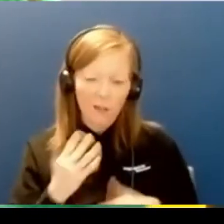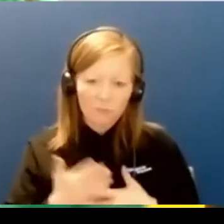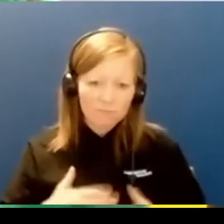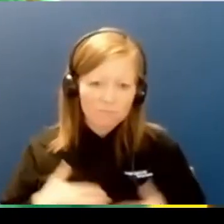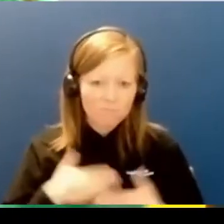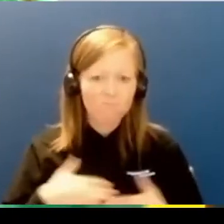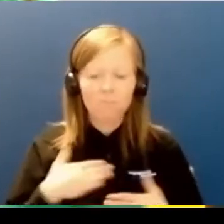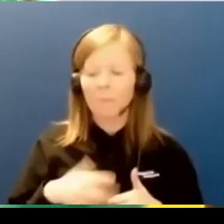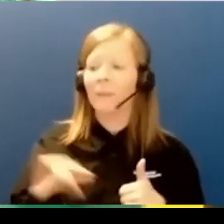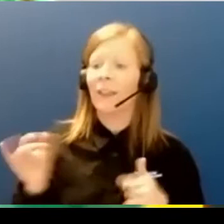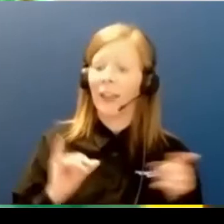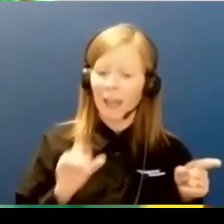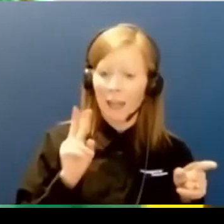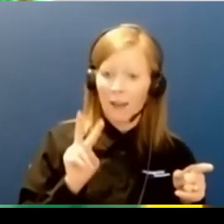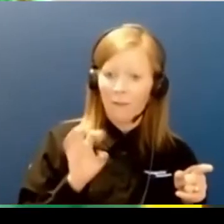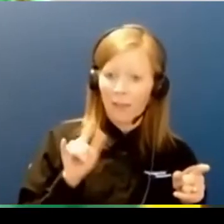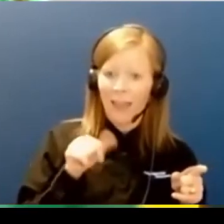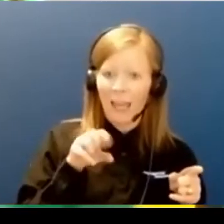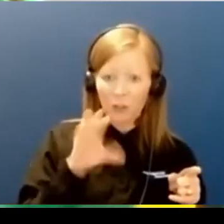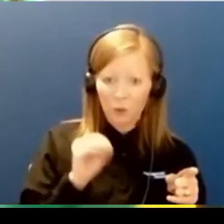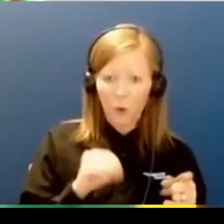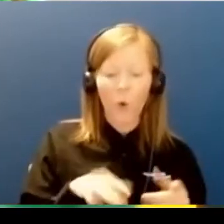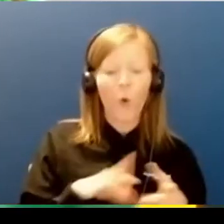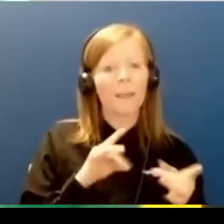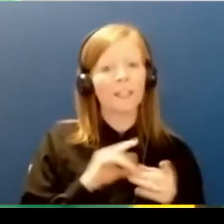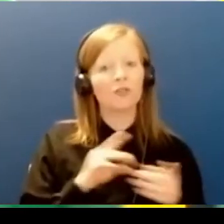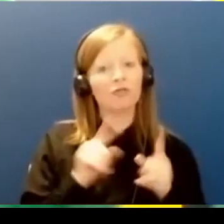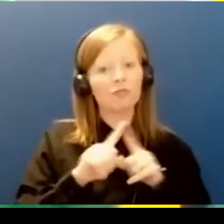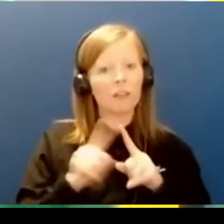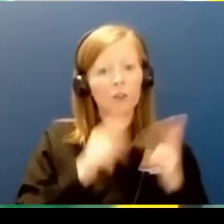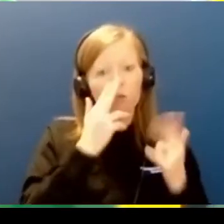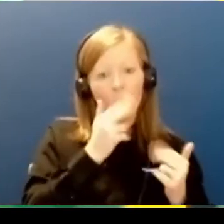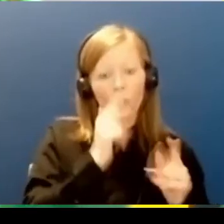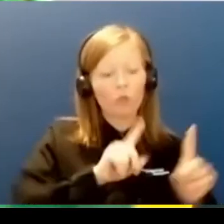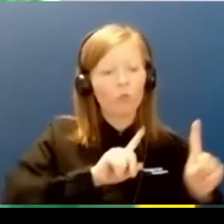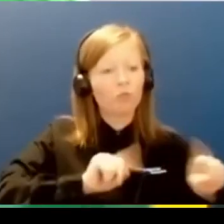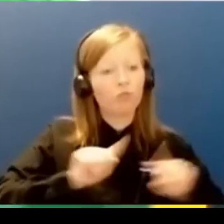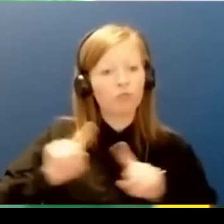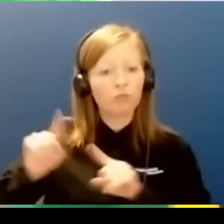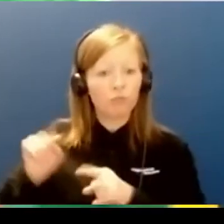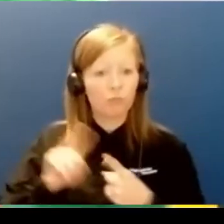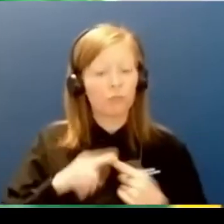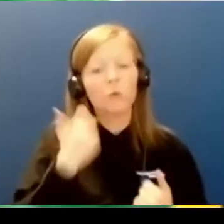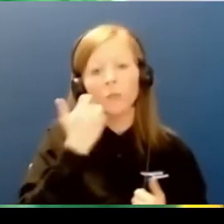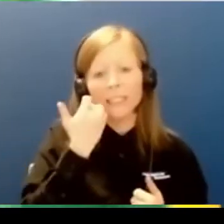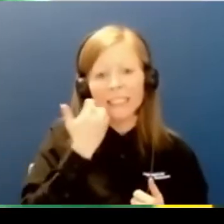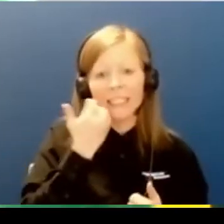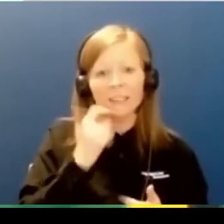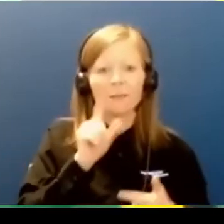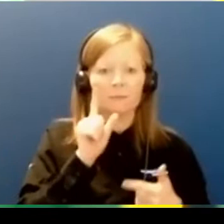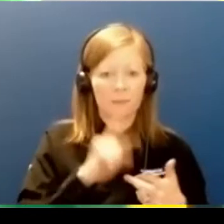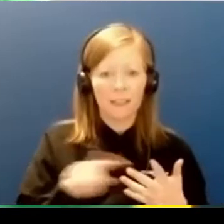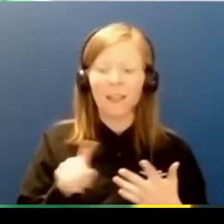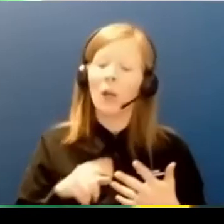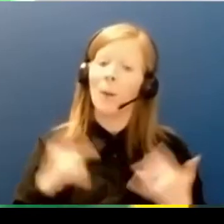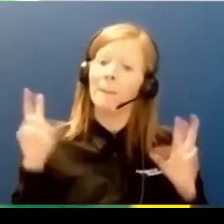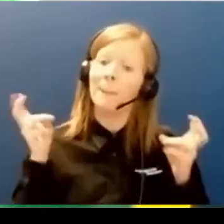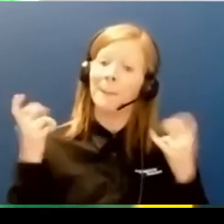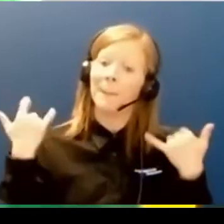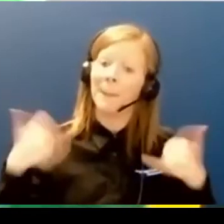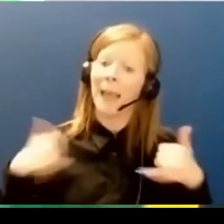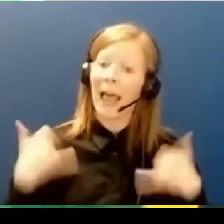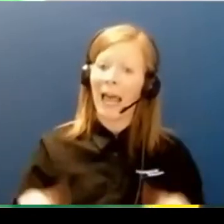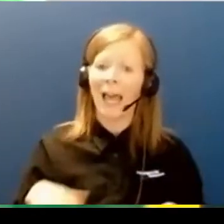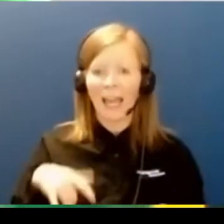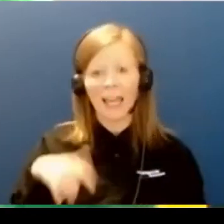mentioned about the Bernstein Bears or Peppa Pig going to the dentist, playing dentist a little bit ahead of time